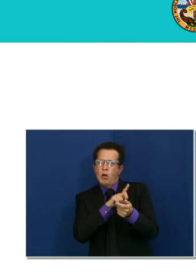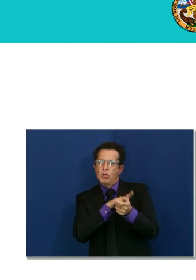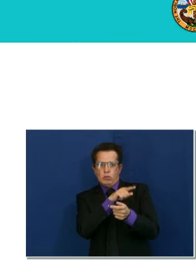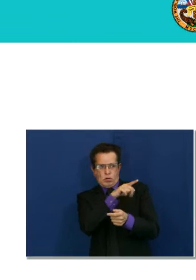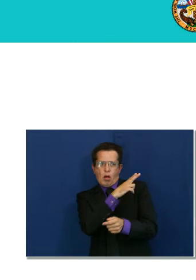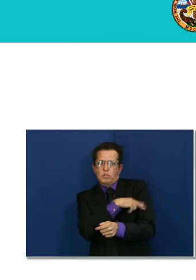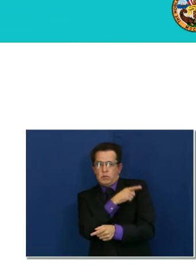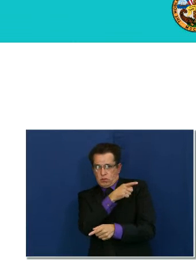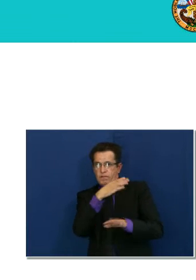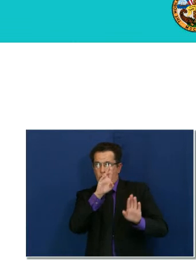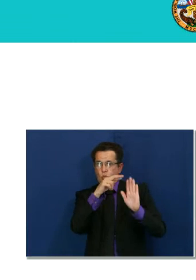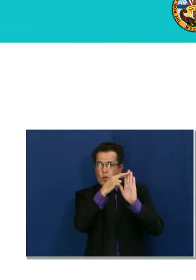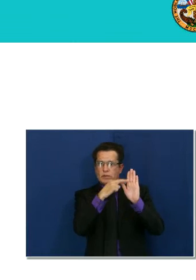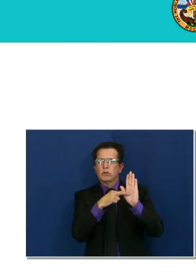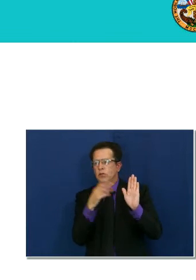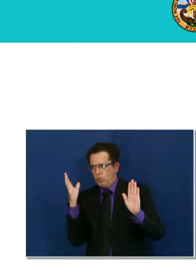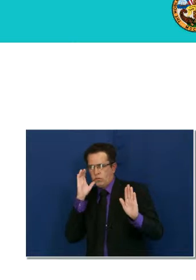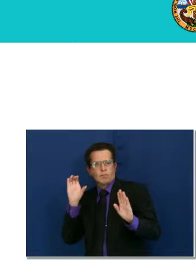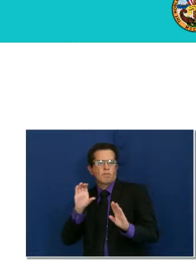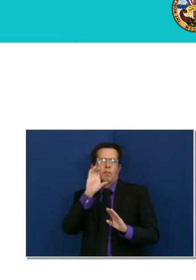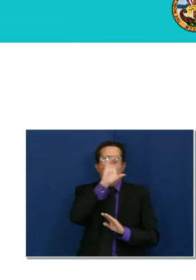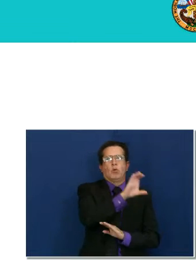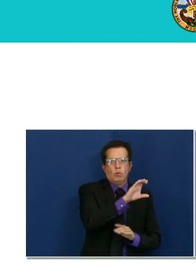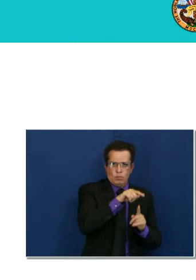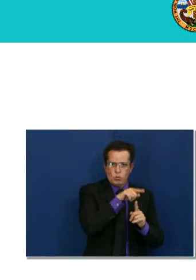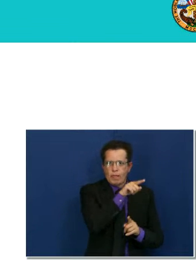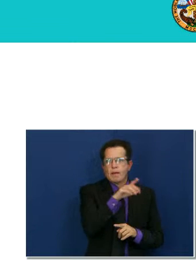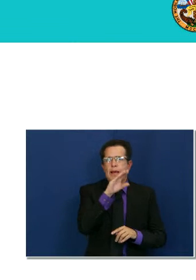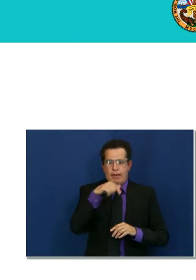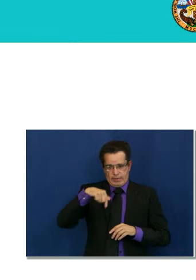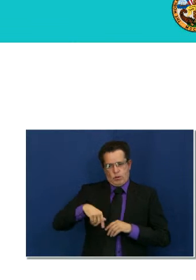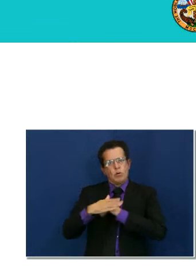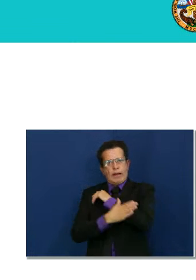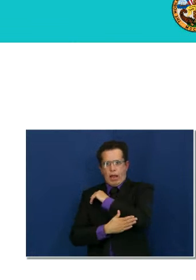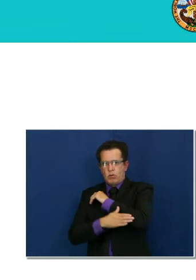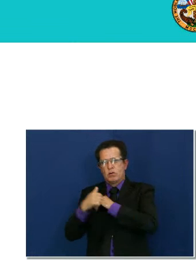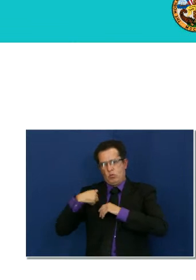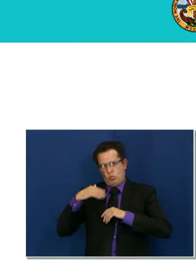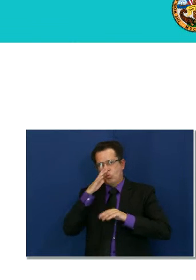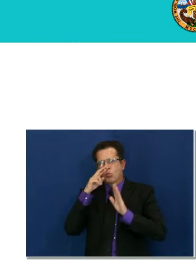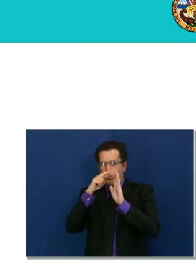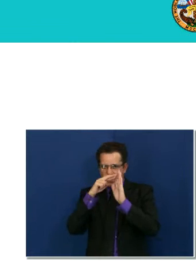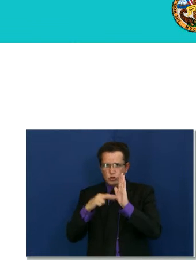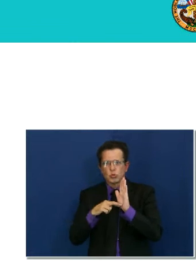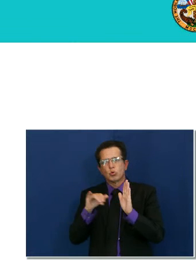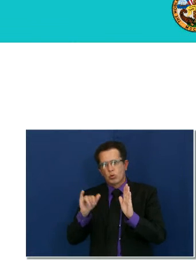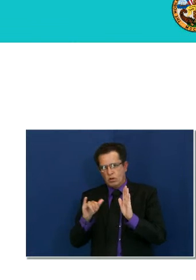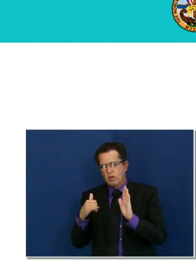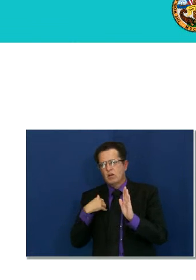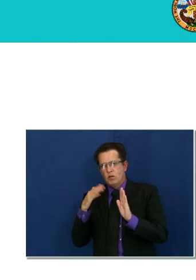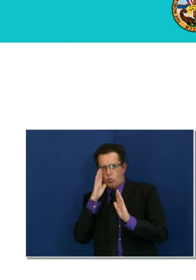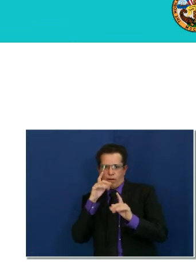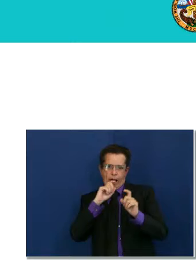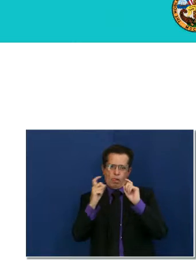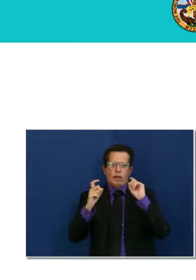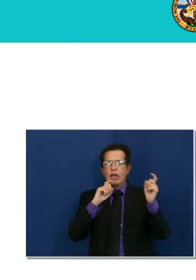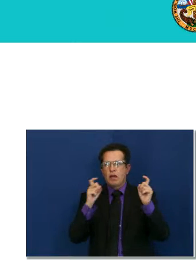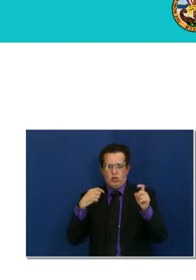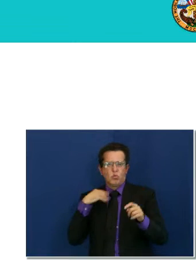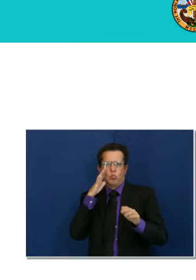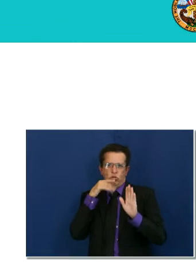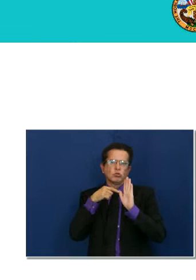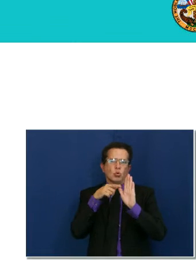have registered. And the county also has registered, and we will get an allocation, and I'll share that information with you